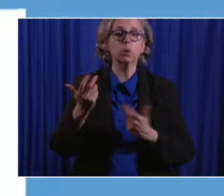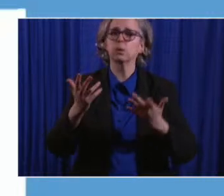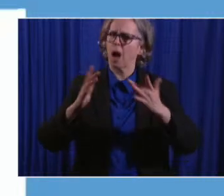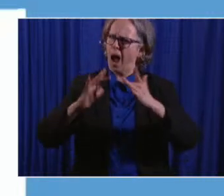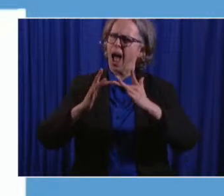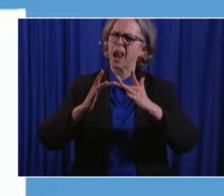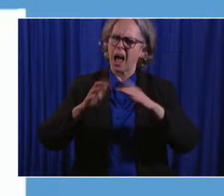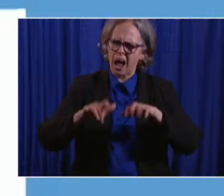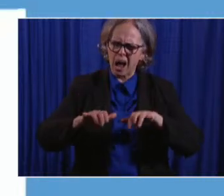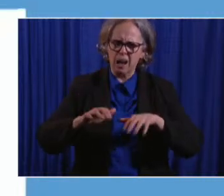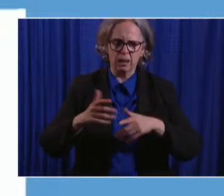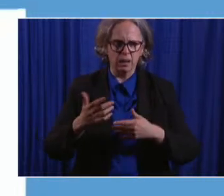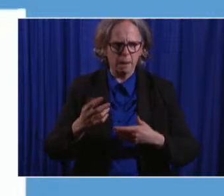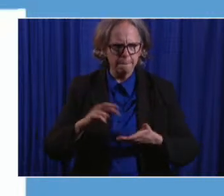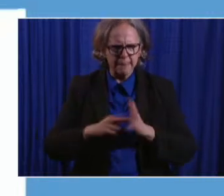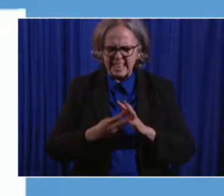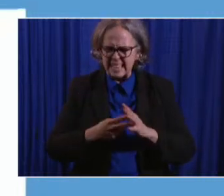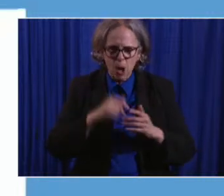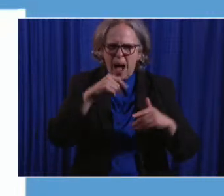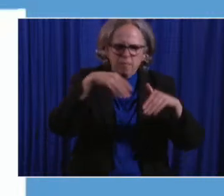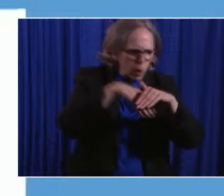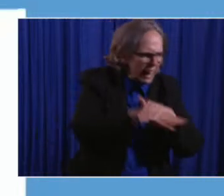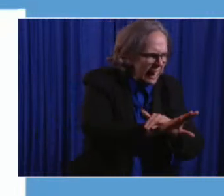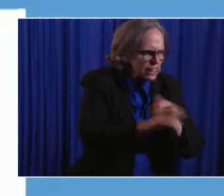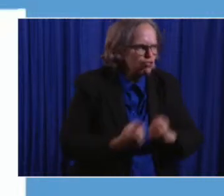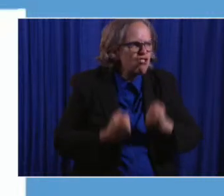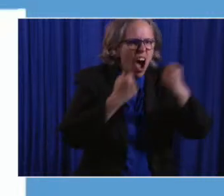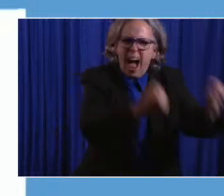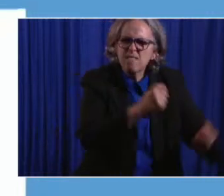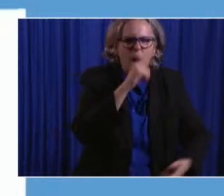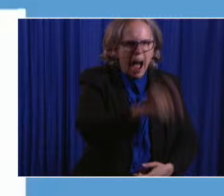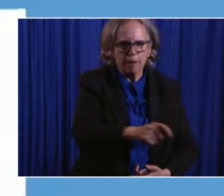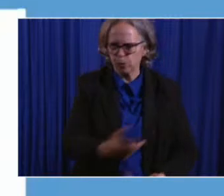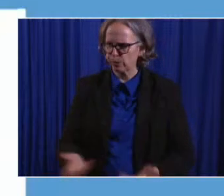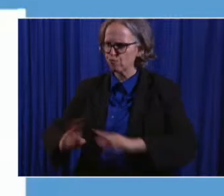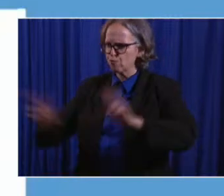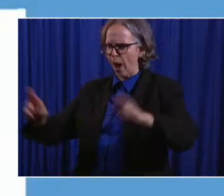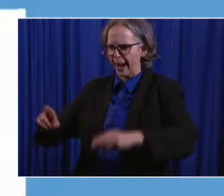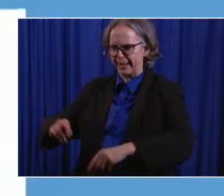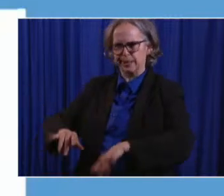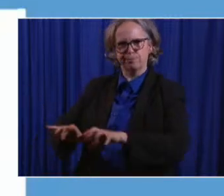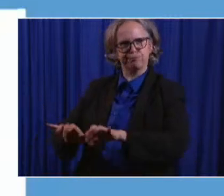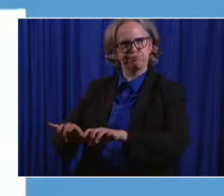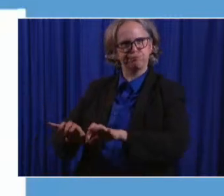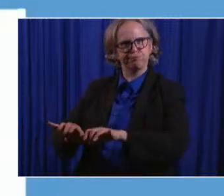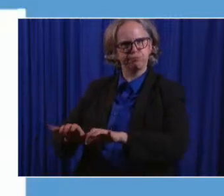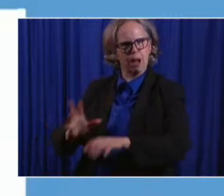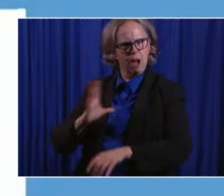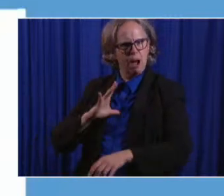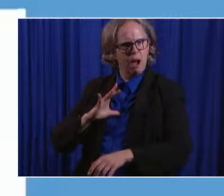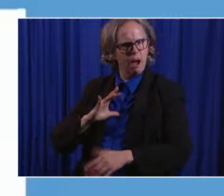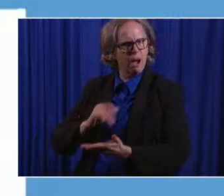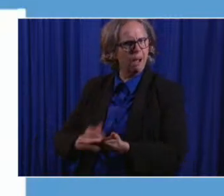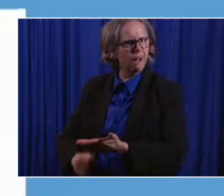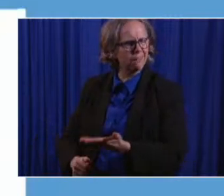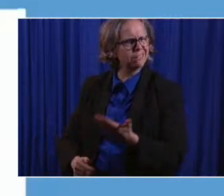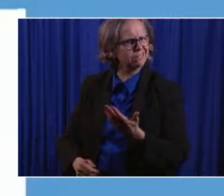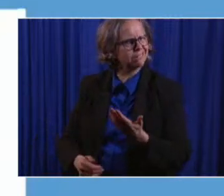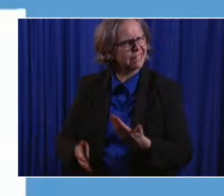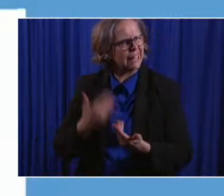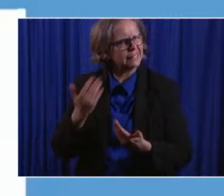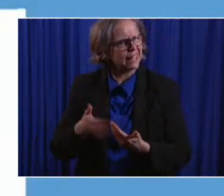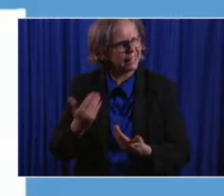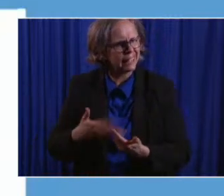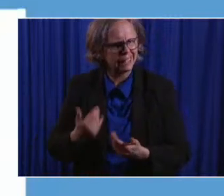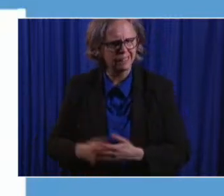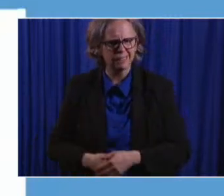have to physically go to a location to earn these credentials. You can work, you can be at work, you can work,